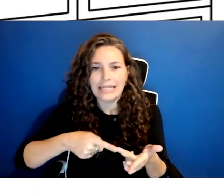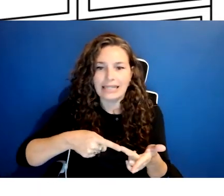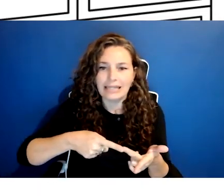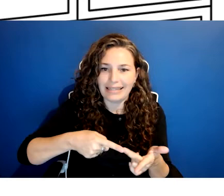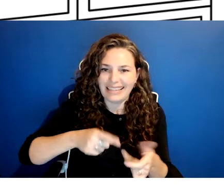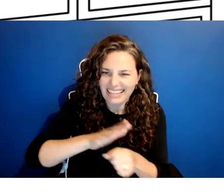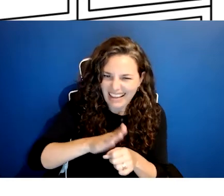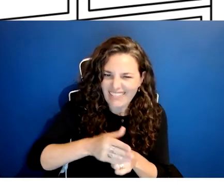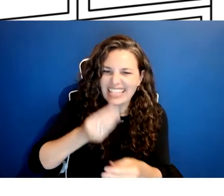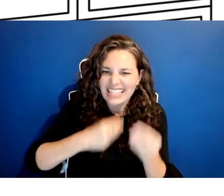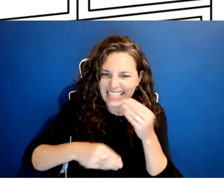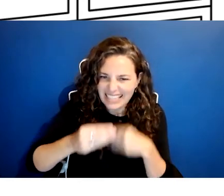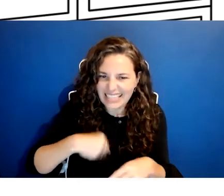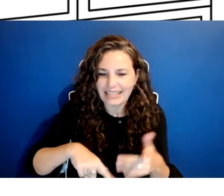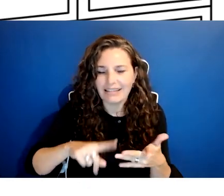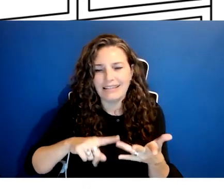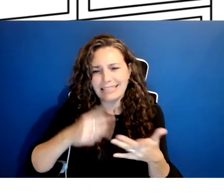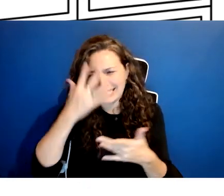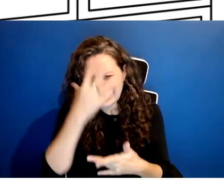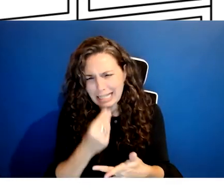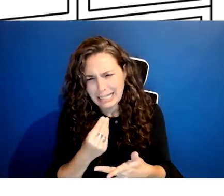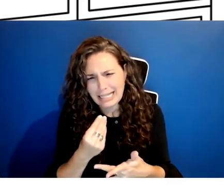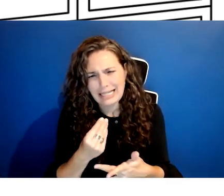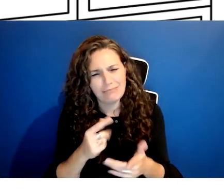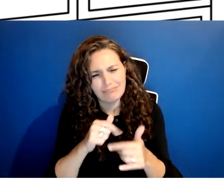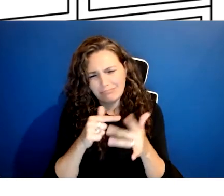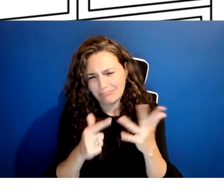as well as you can.